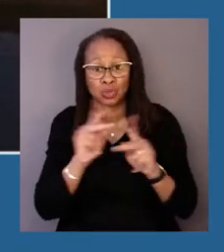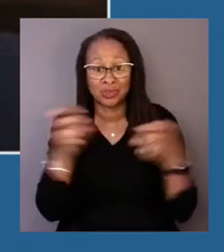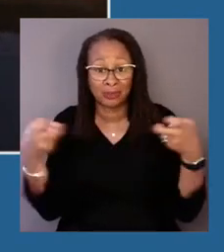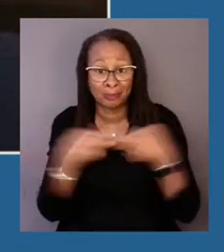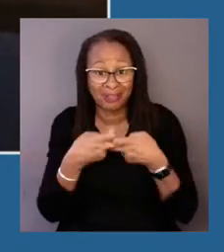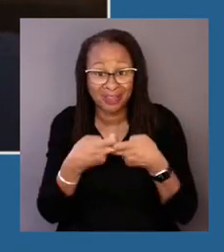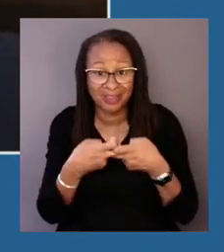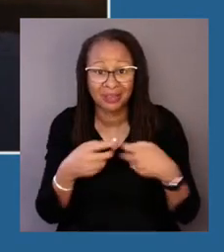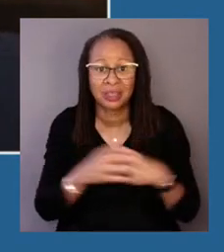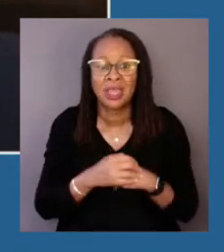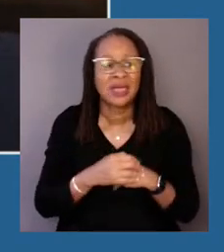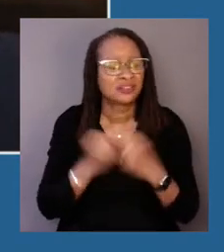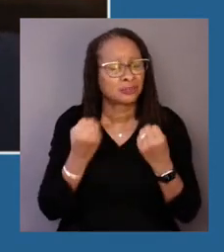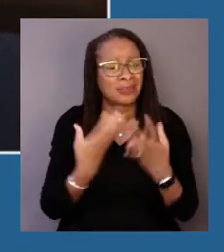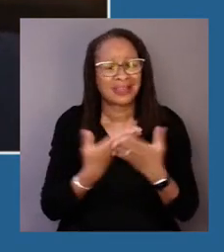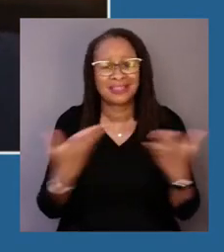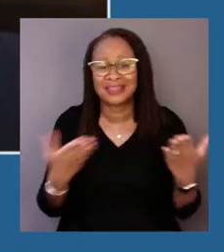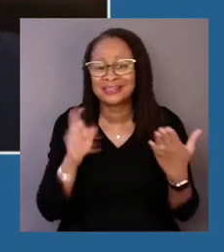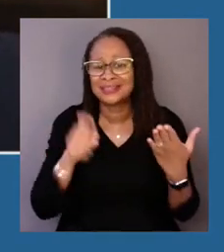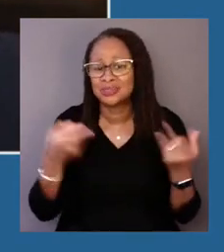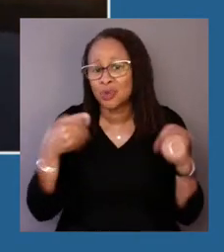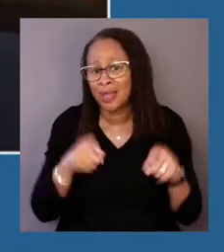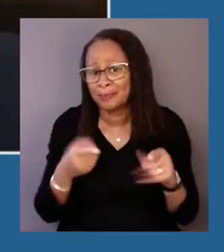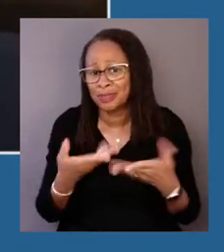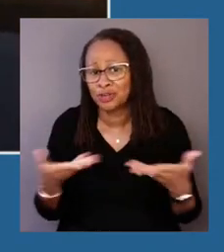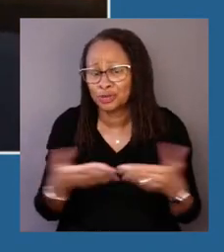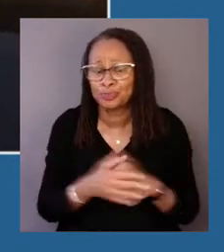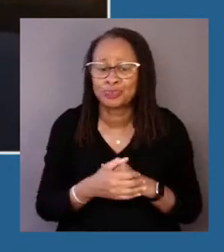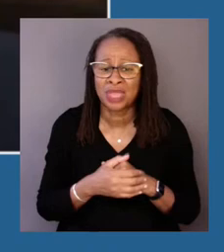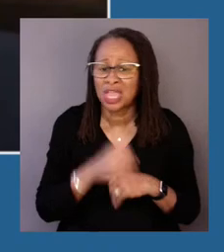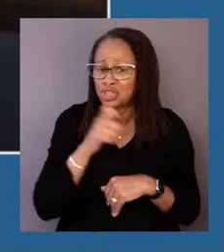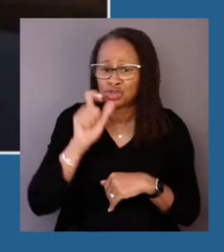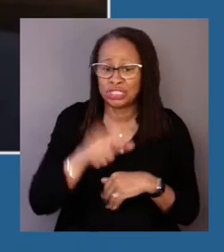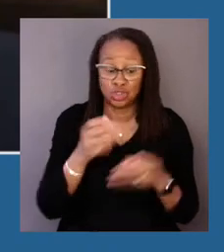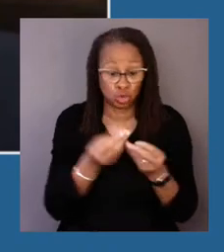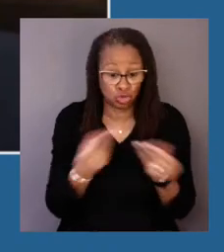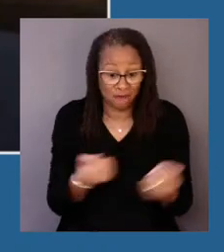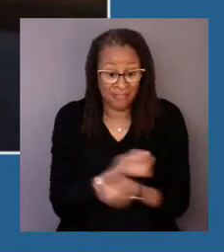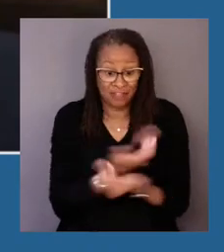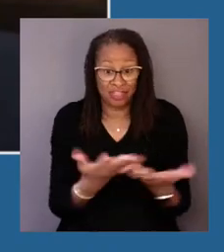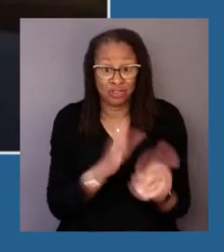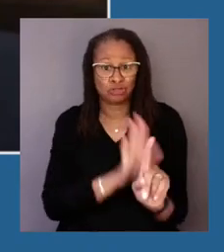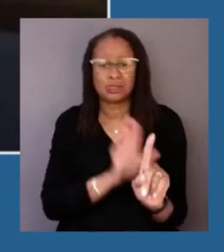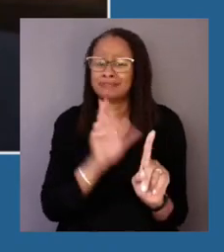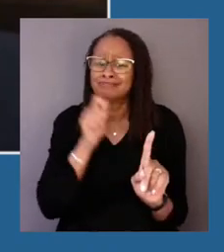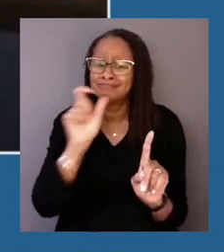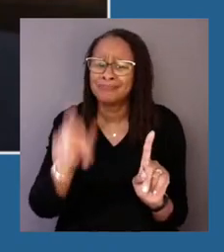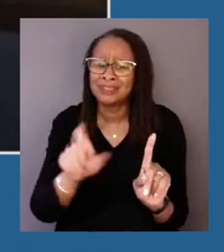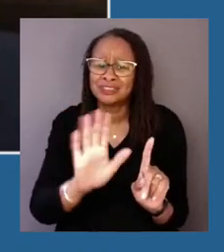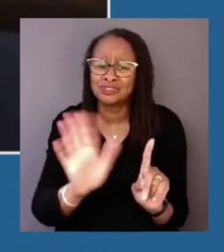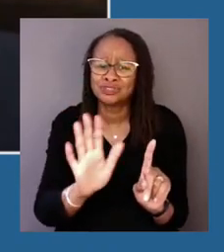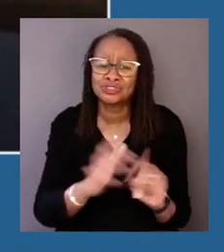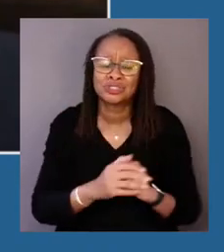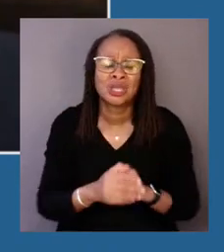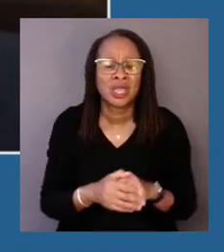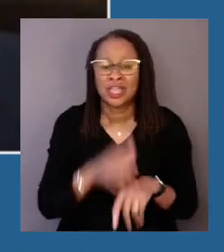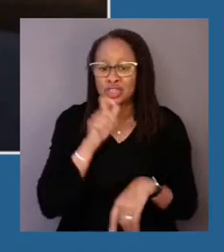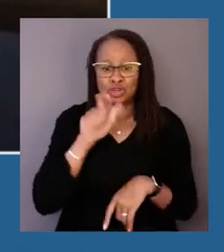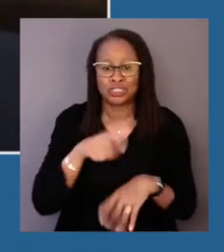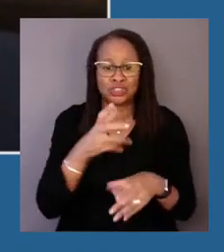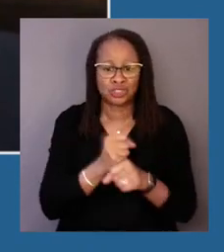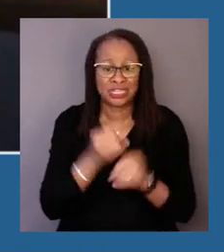to happen here. And you don't have to solve everything yourself. You don't have to take an